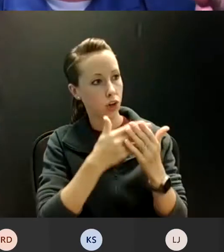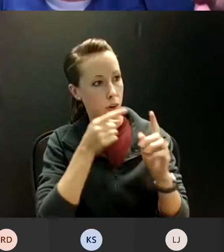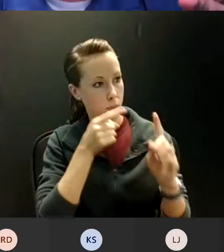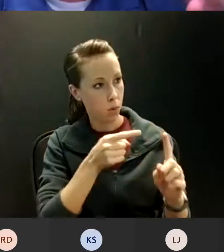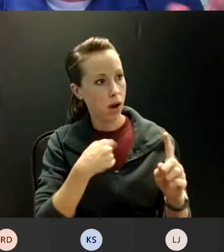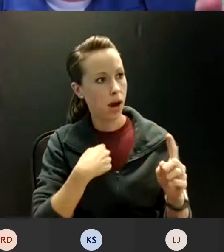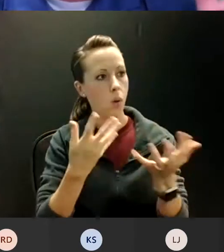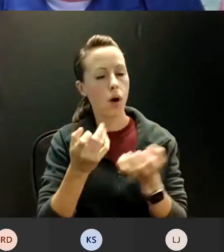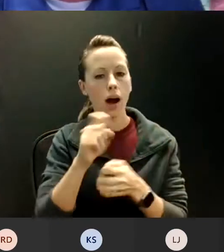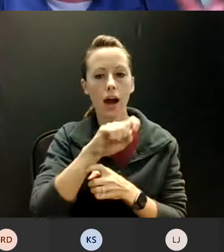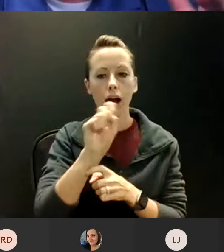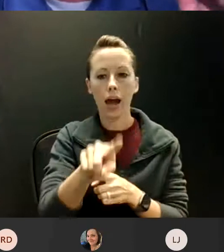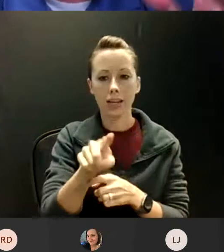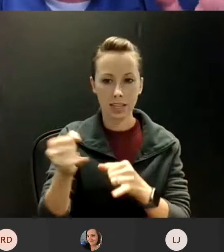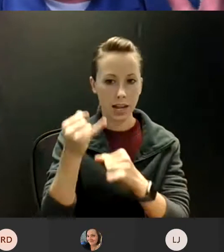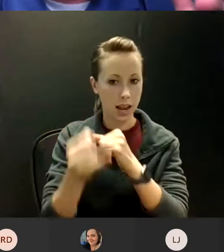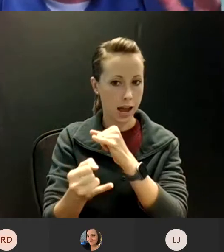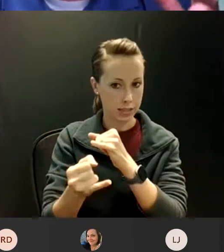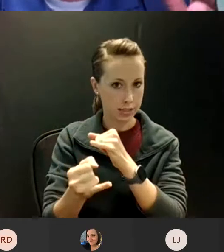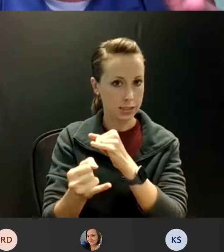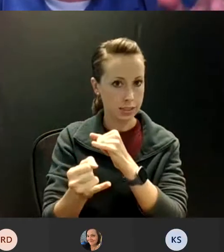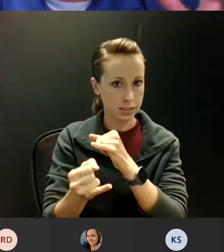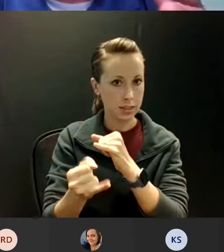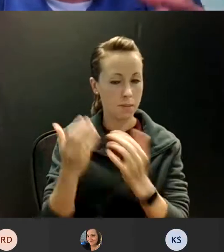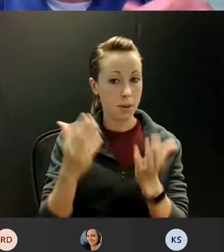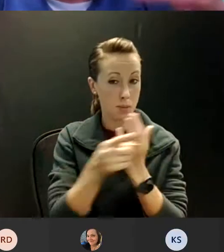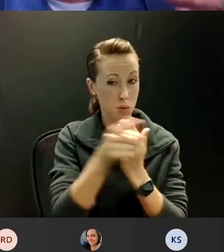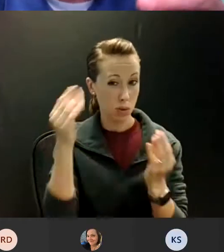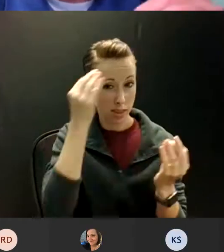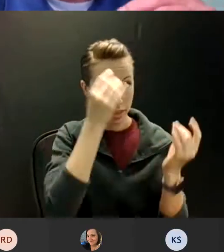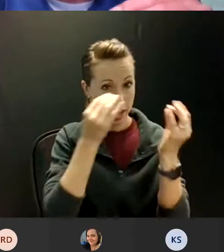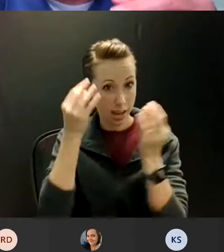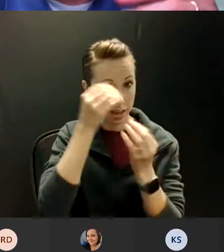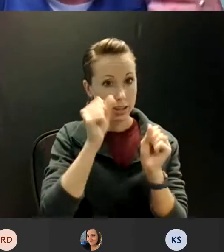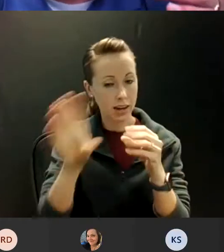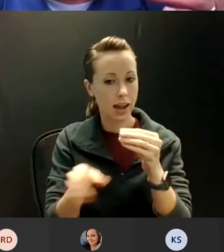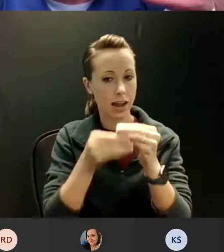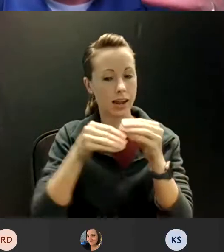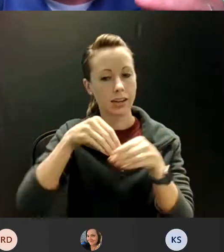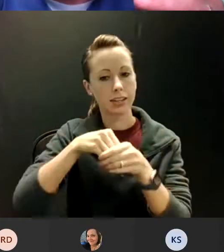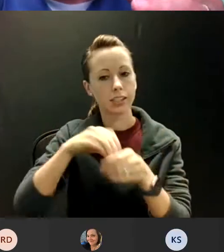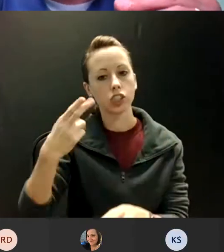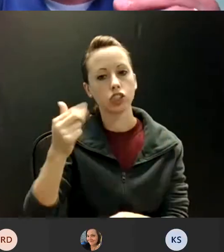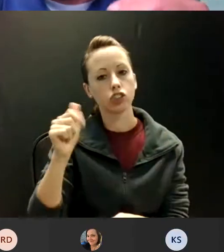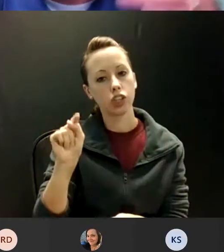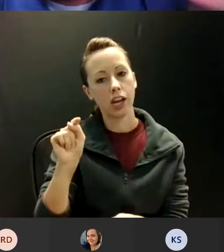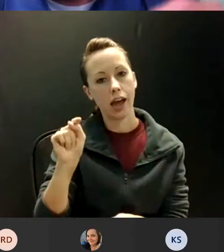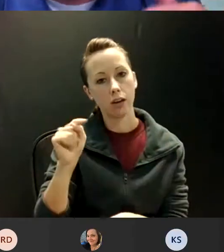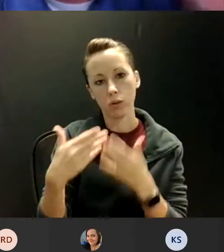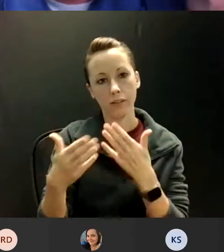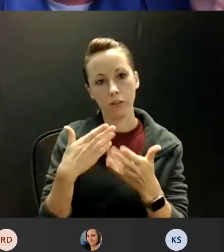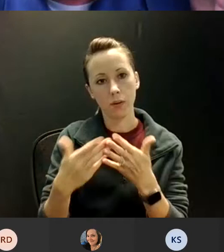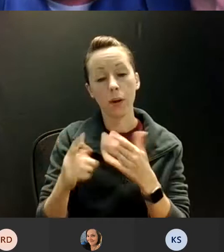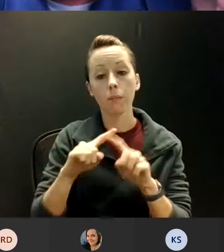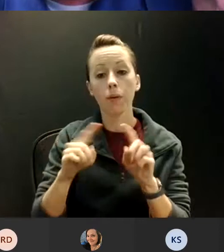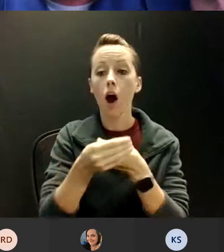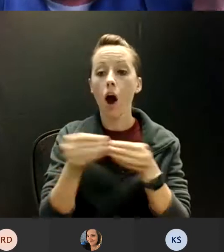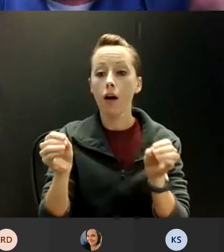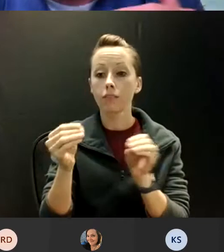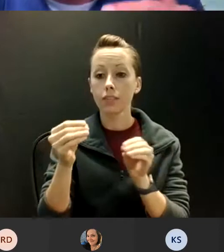and I wanted to ask you this last question, but if you want to think about it, you can put it in the chat or whatever. Is office